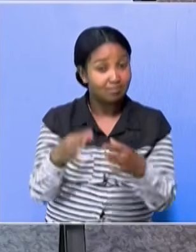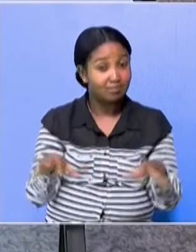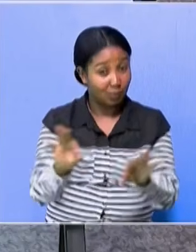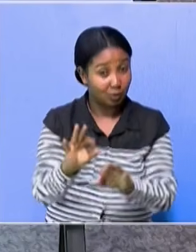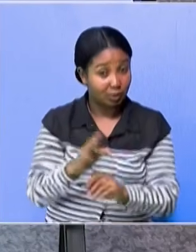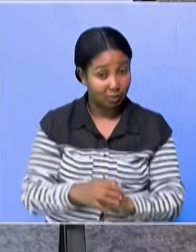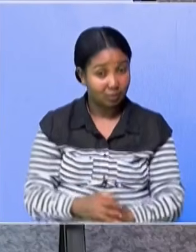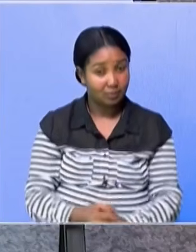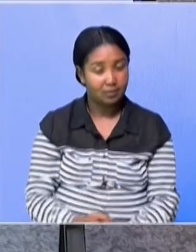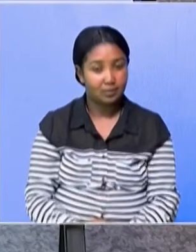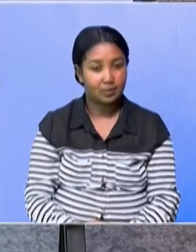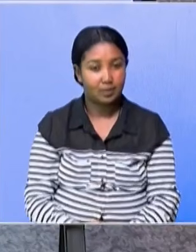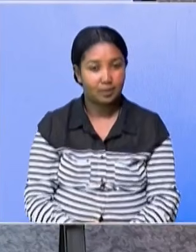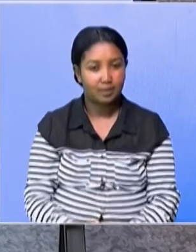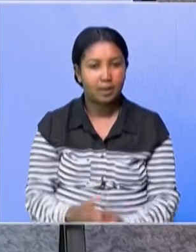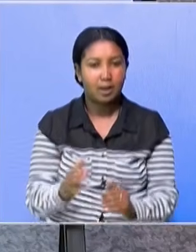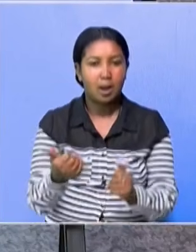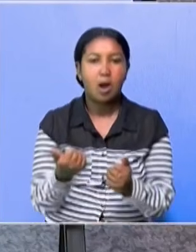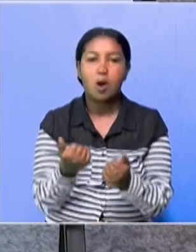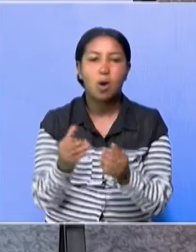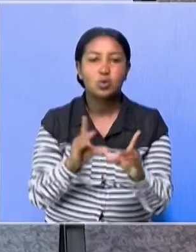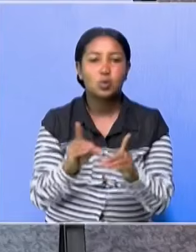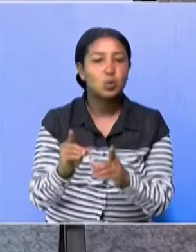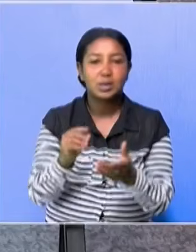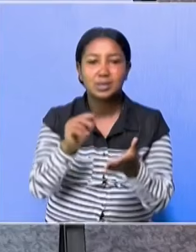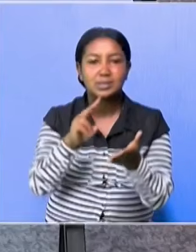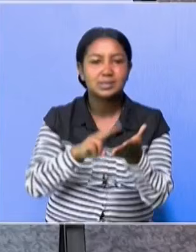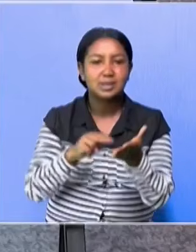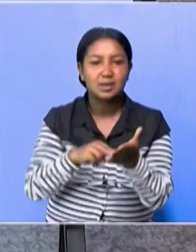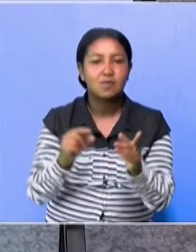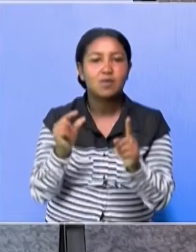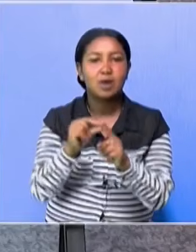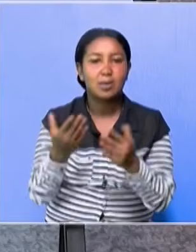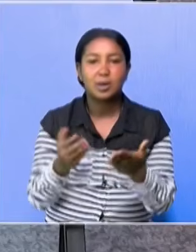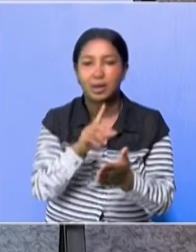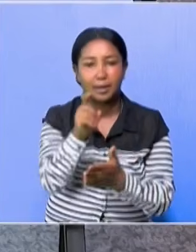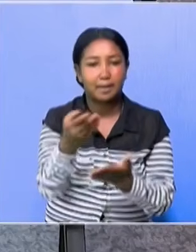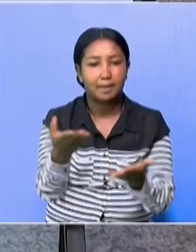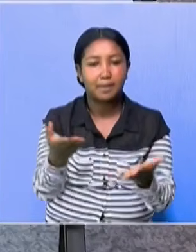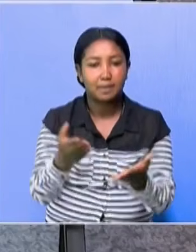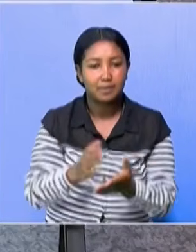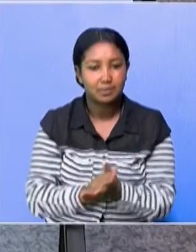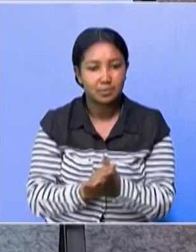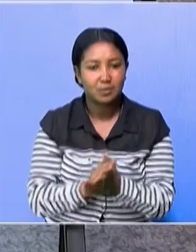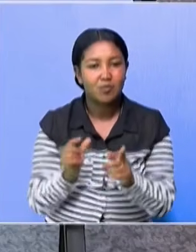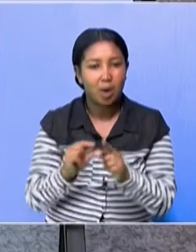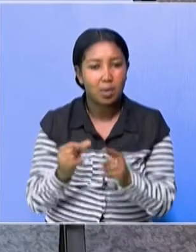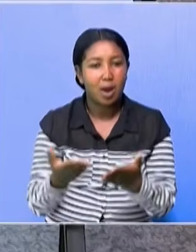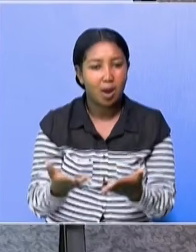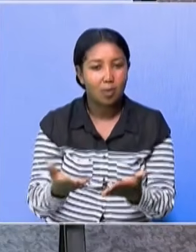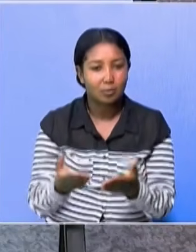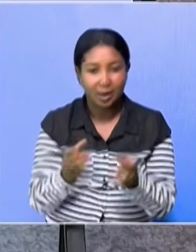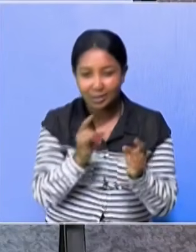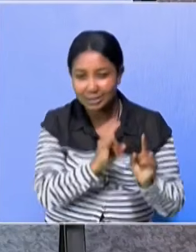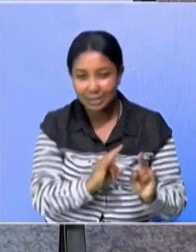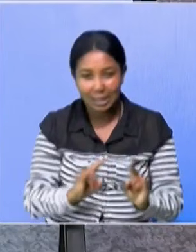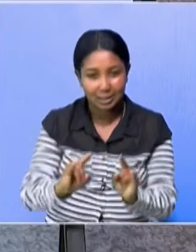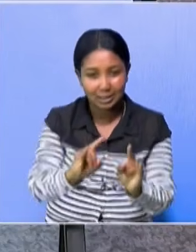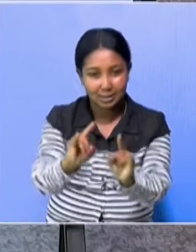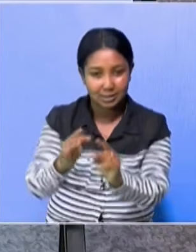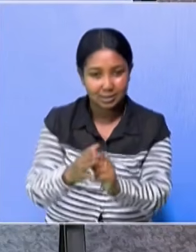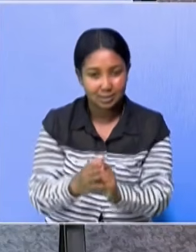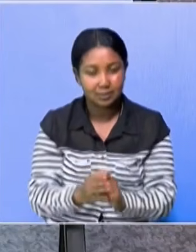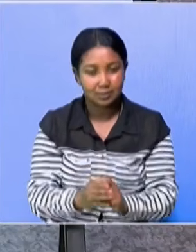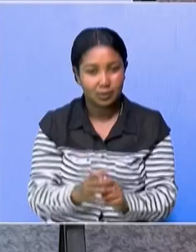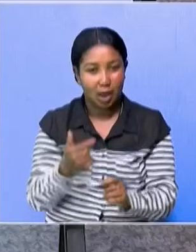important. How do we learn? How do we study vocabularies? Yeah, there are techniques. I'm